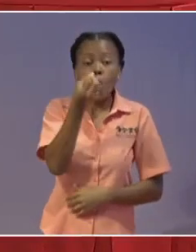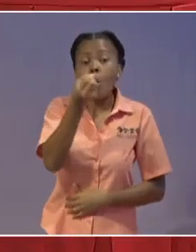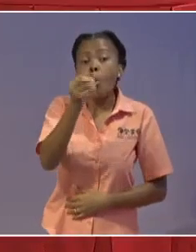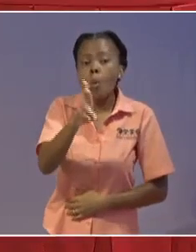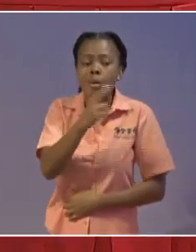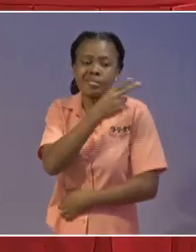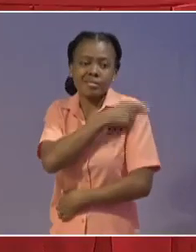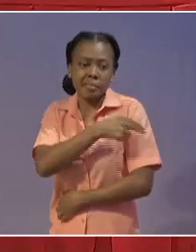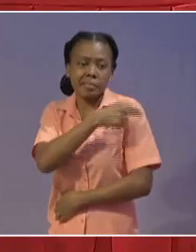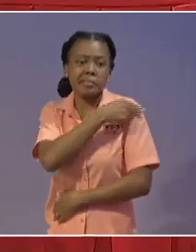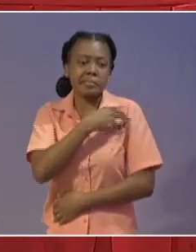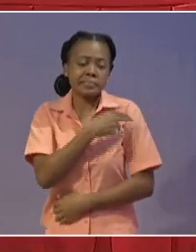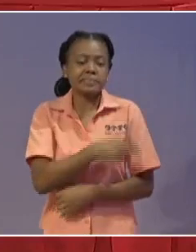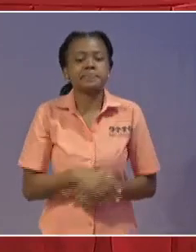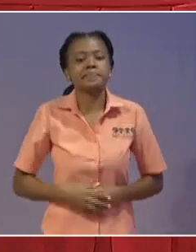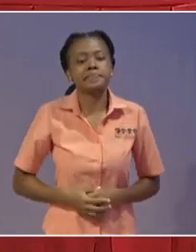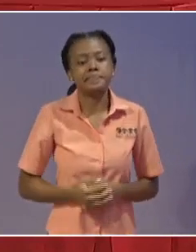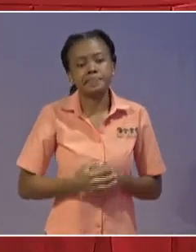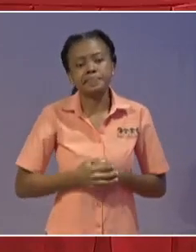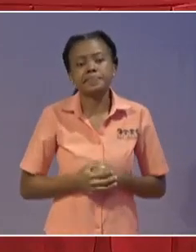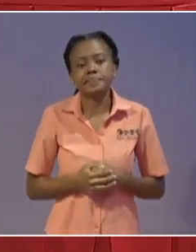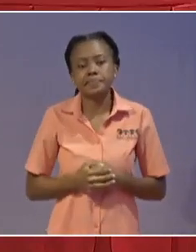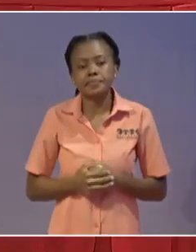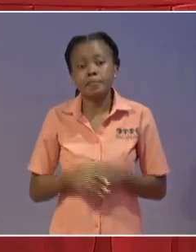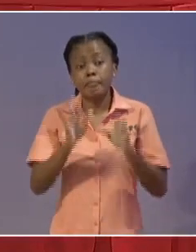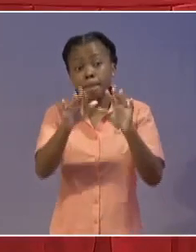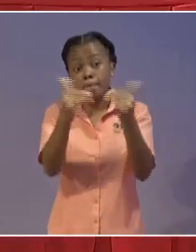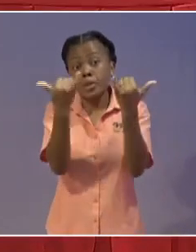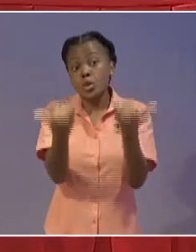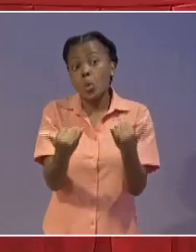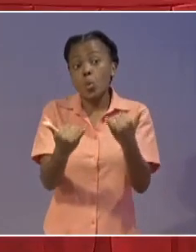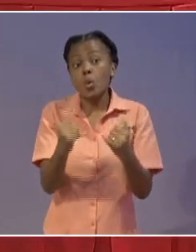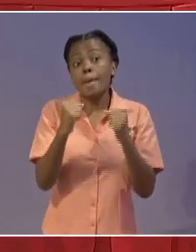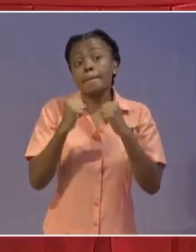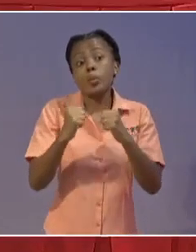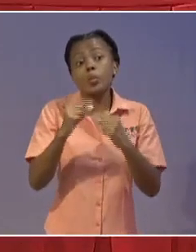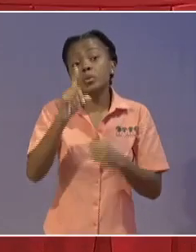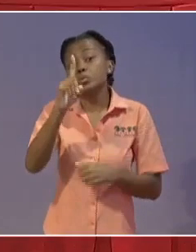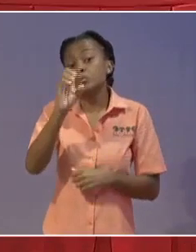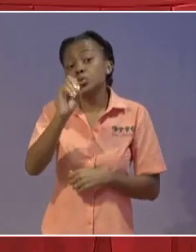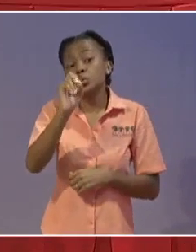move to Power 102 FM. We're ready for your questions.